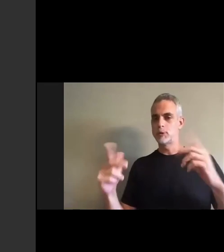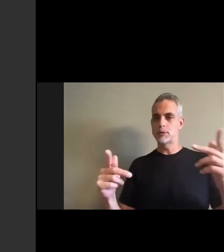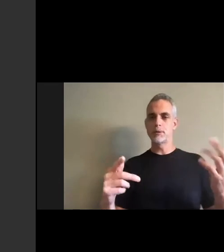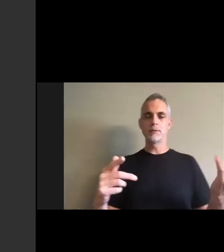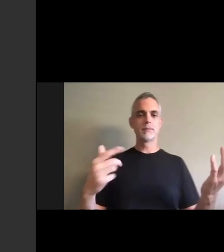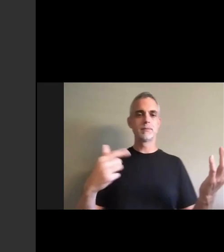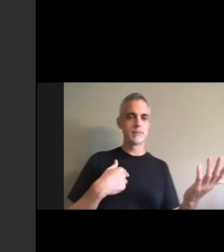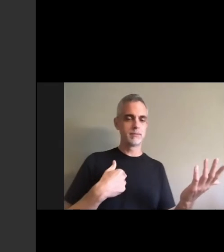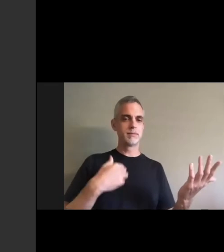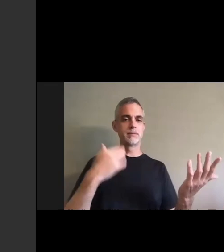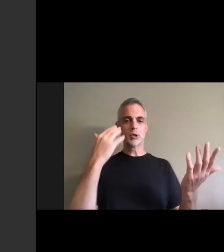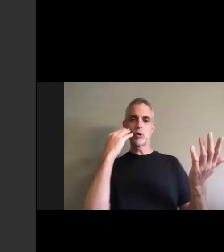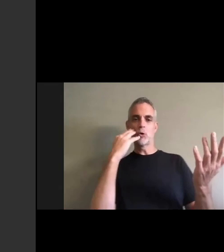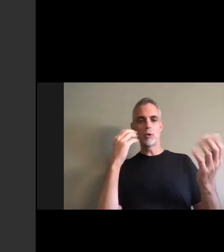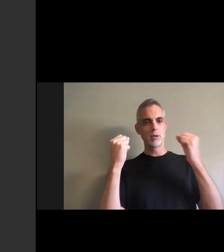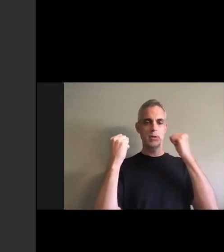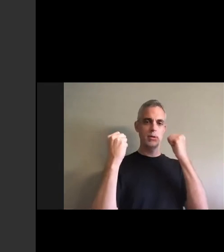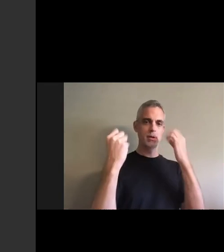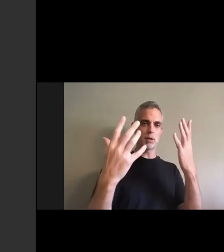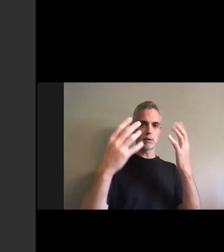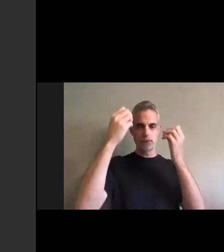ACCESSIBLITETY.online. Okay, so